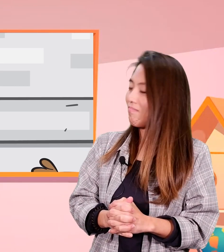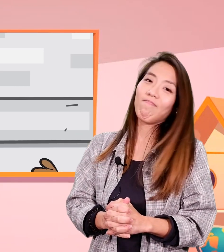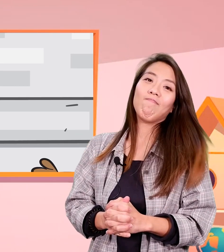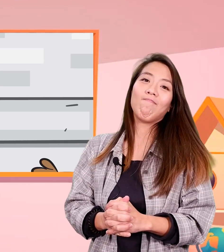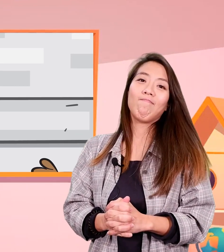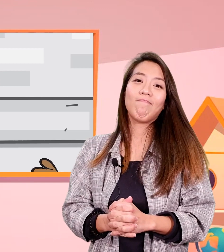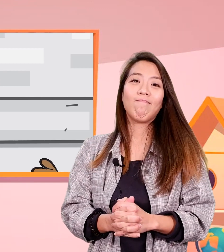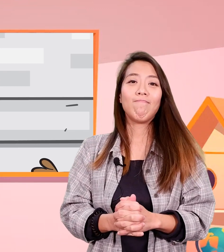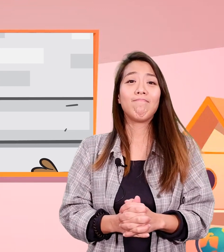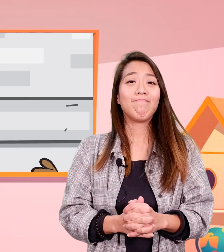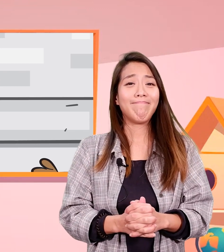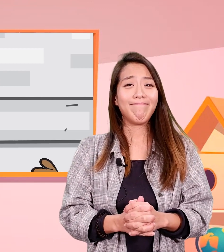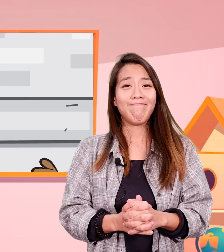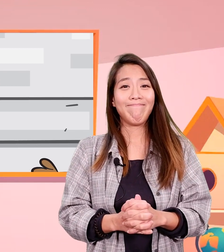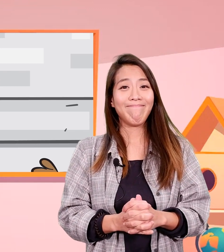Have mercy on me, God.